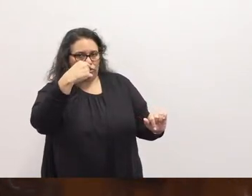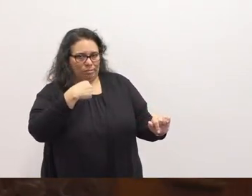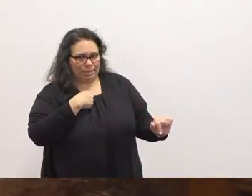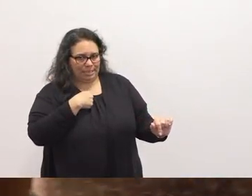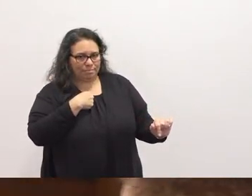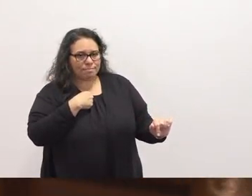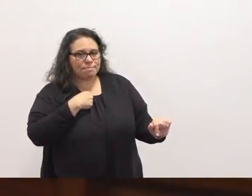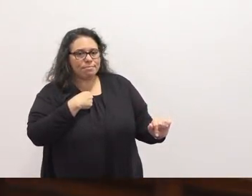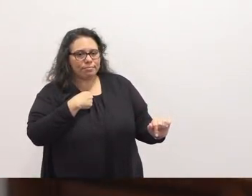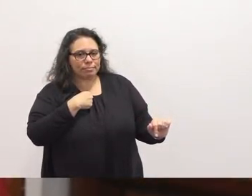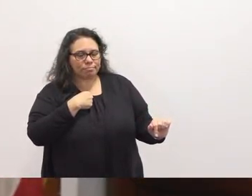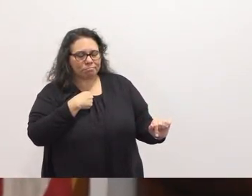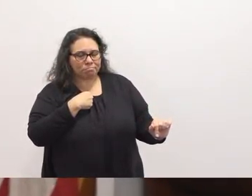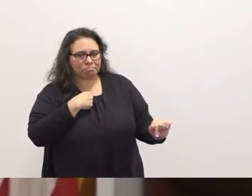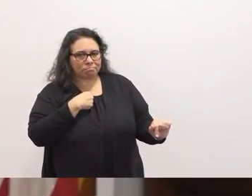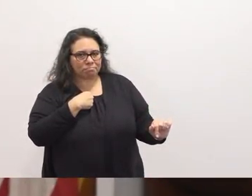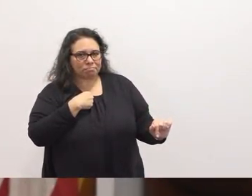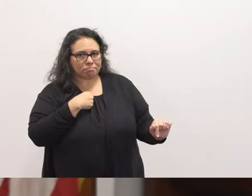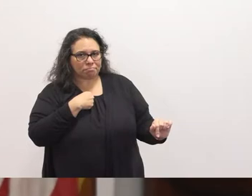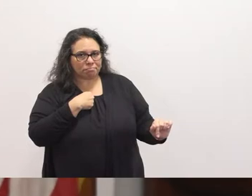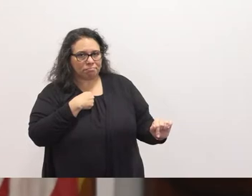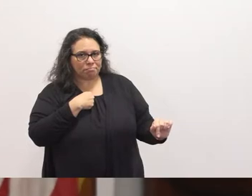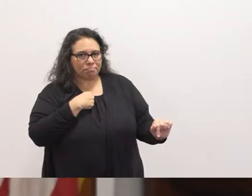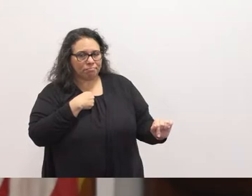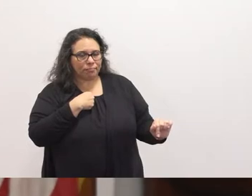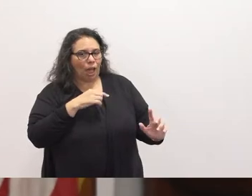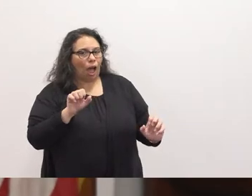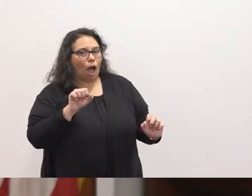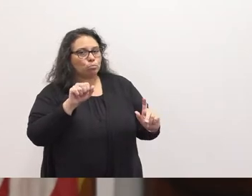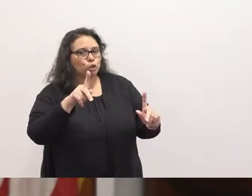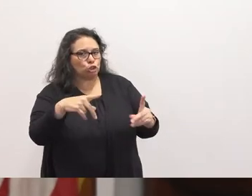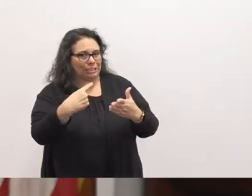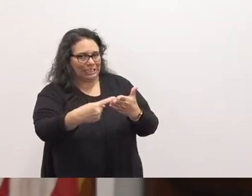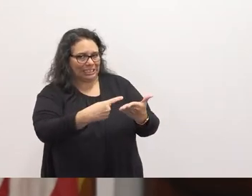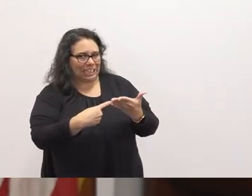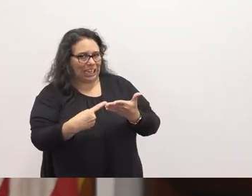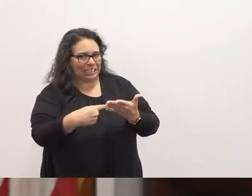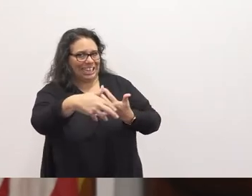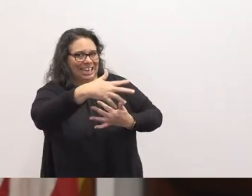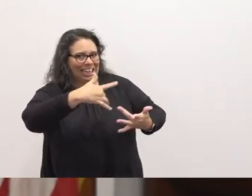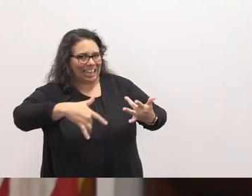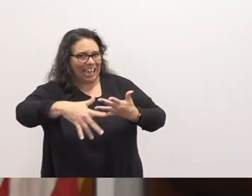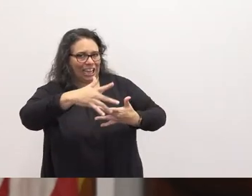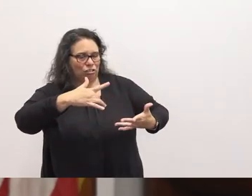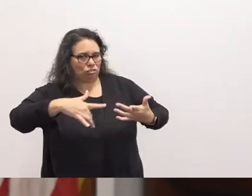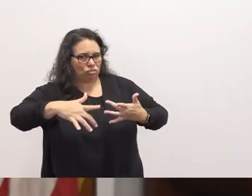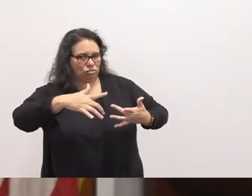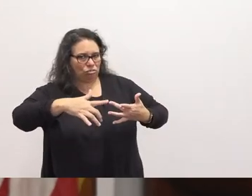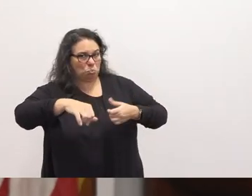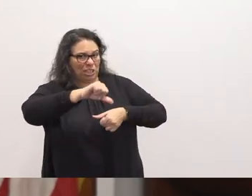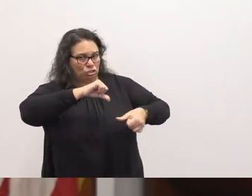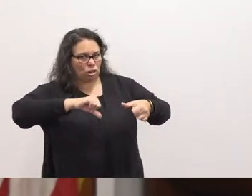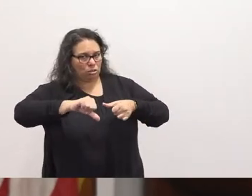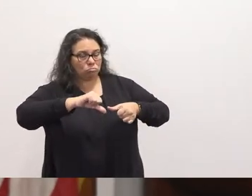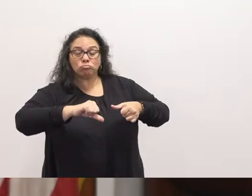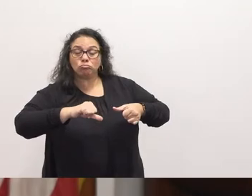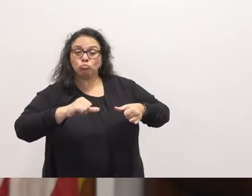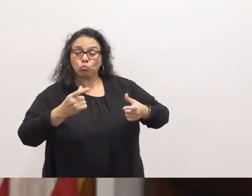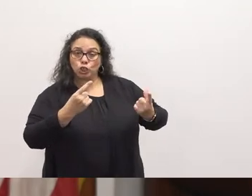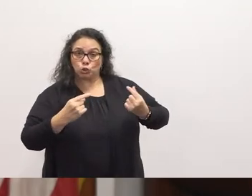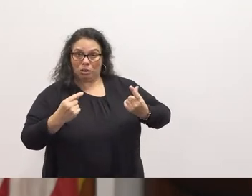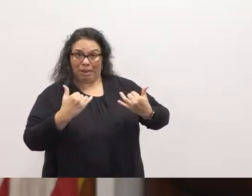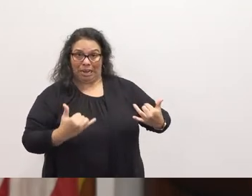in needing opportunities to in discuss and engage with each other, which I think we're doing right now,